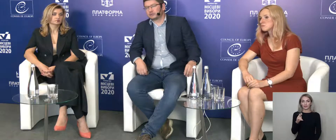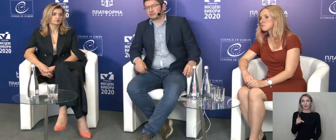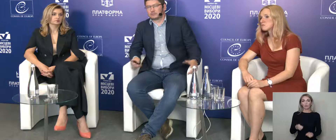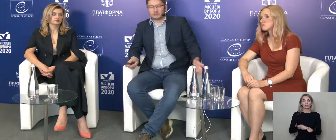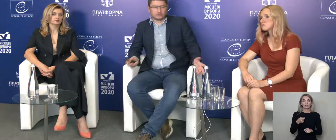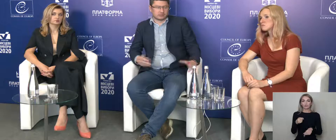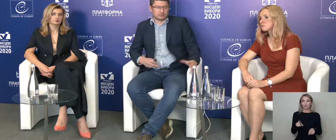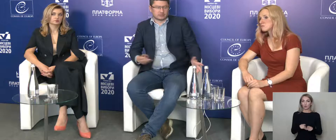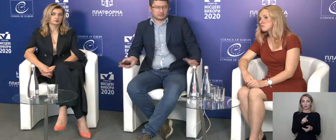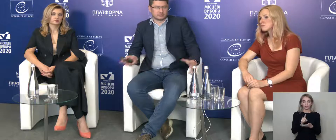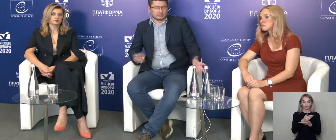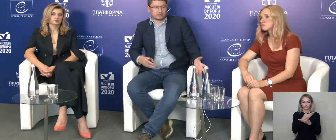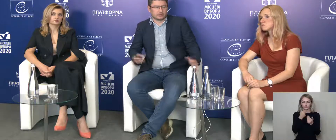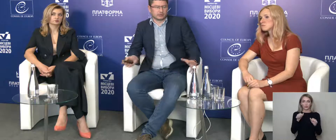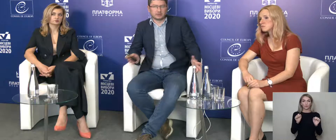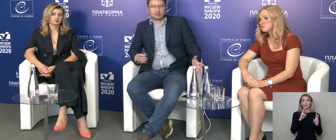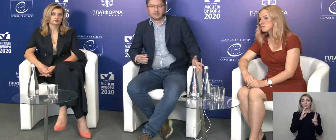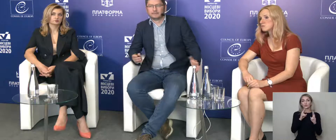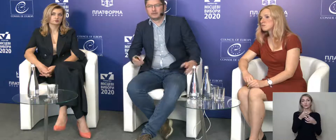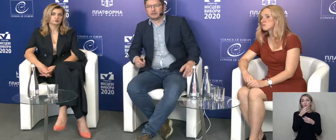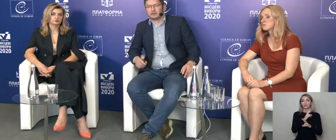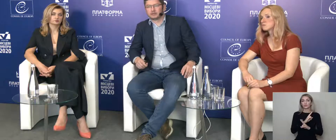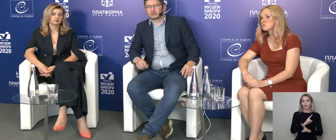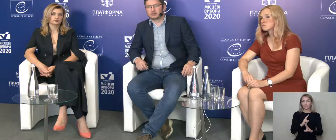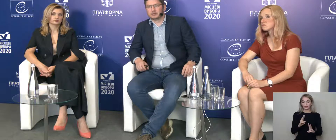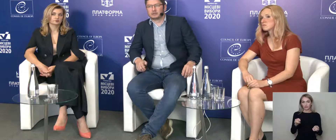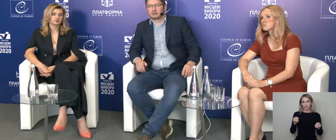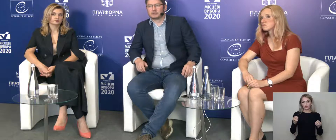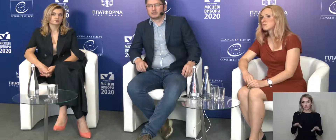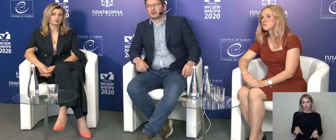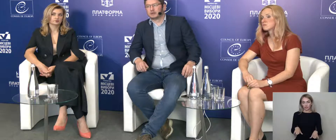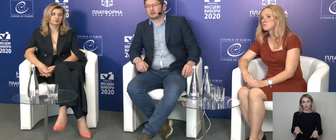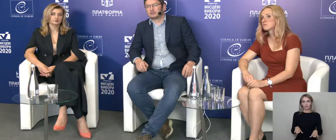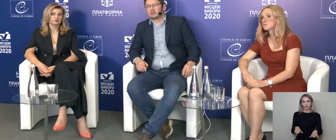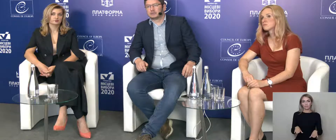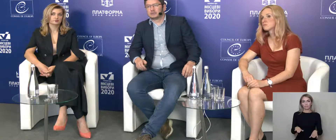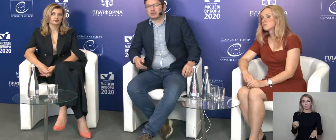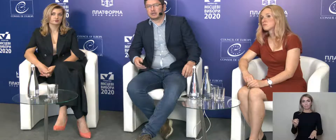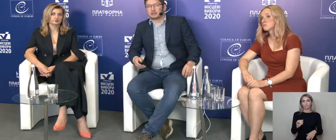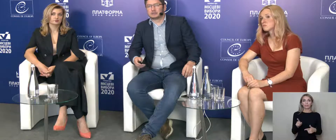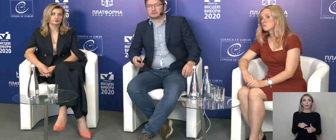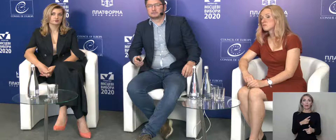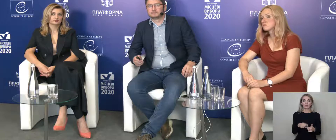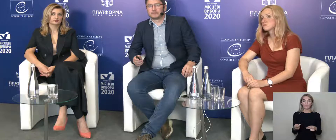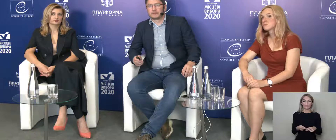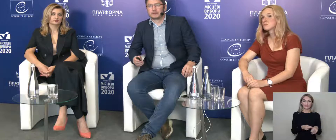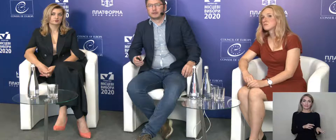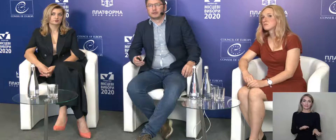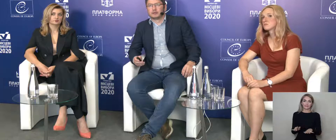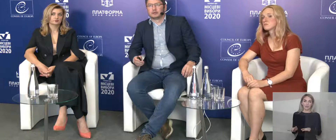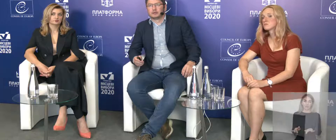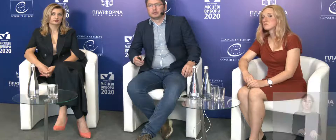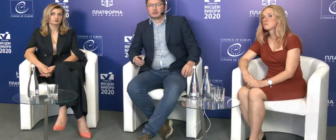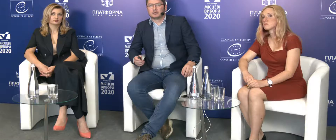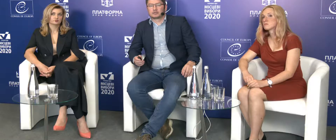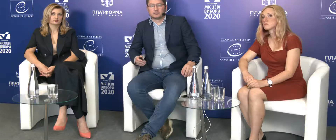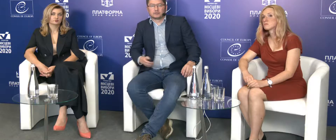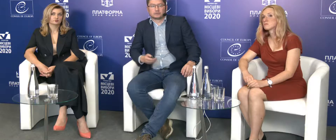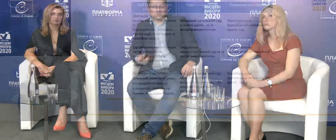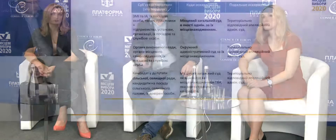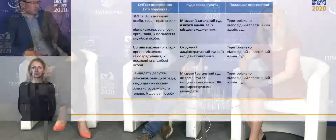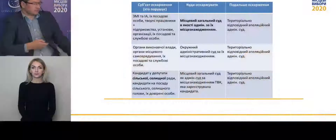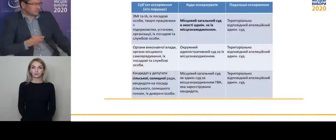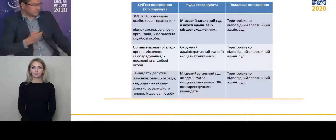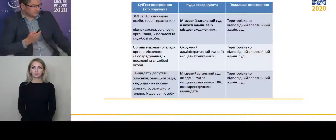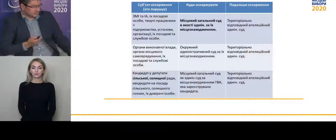subjects, when submitting complaint, does not have this requirement, so they can contest any action,